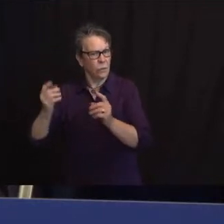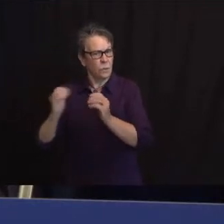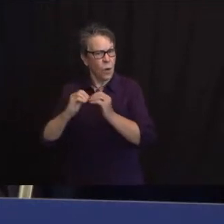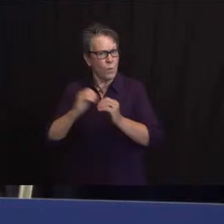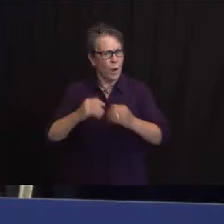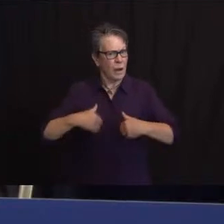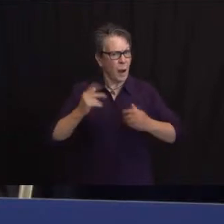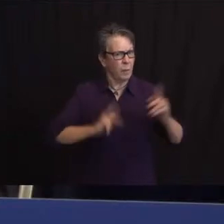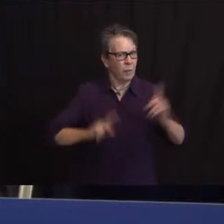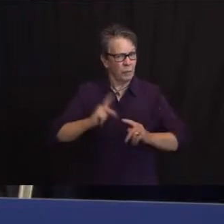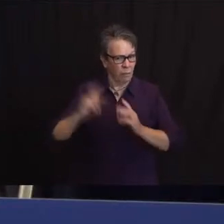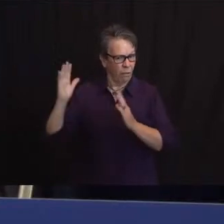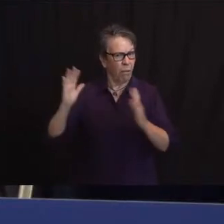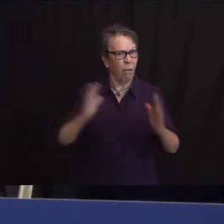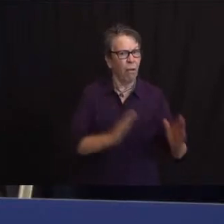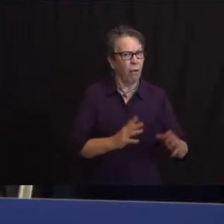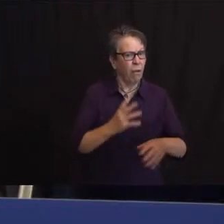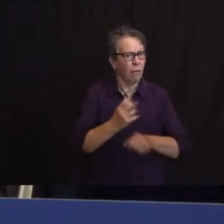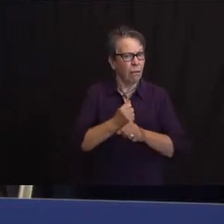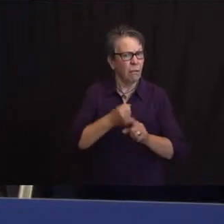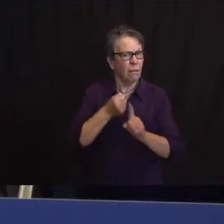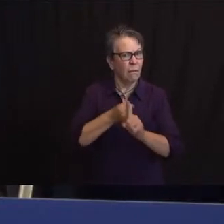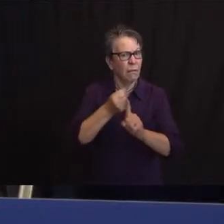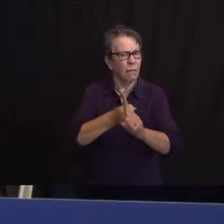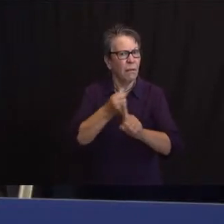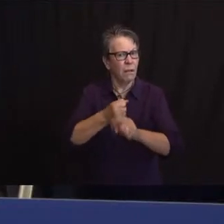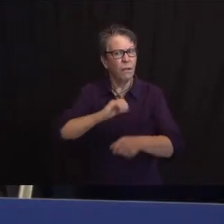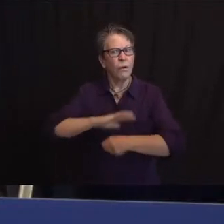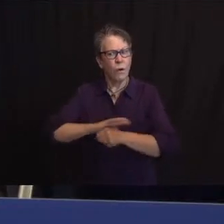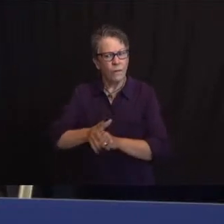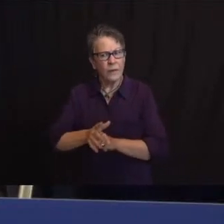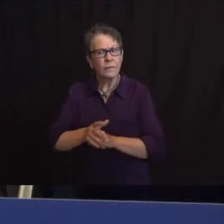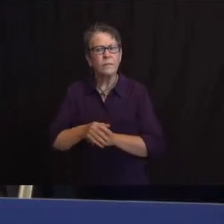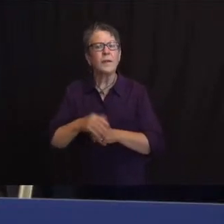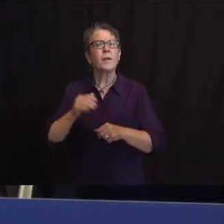60. This is a shift from our prior experience.